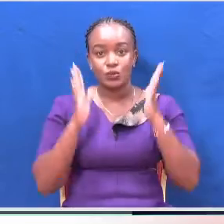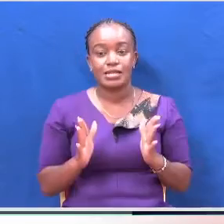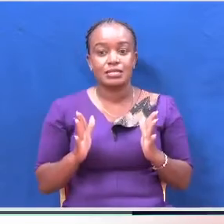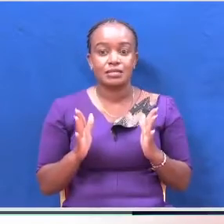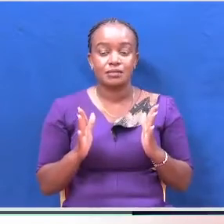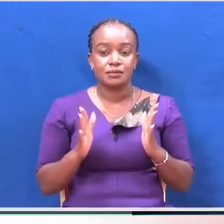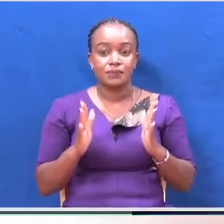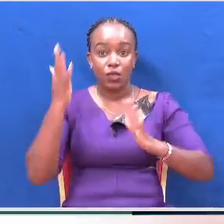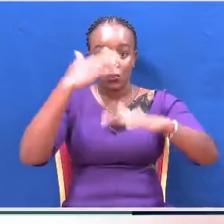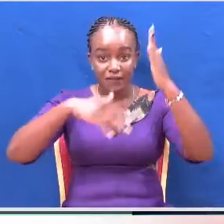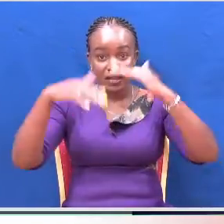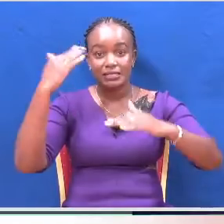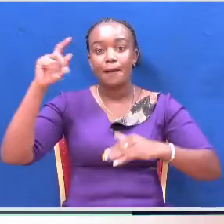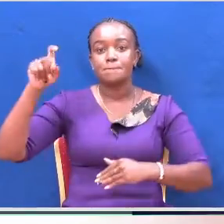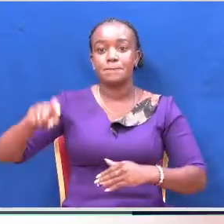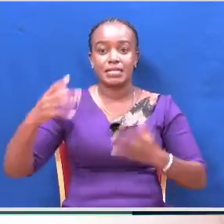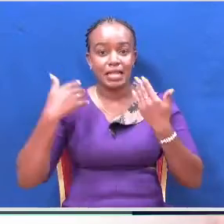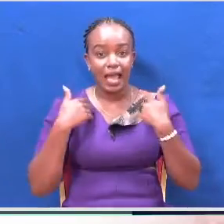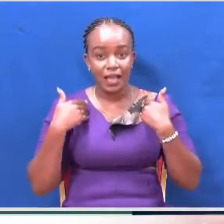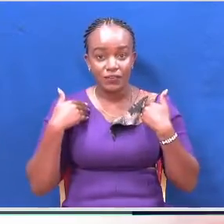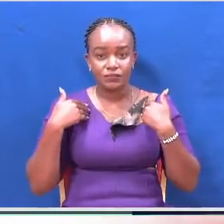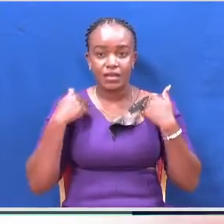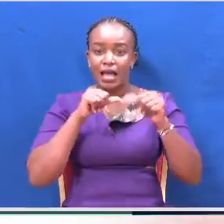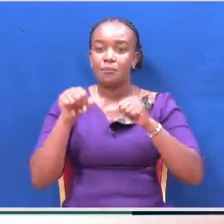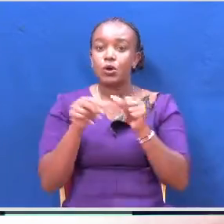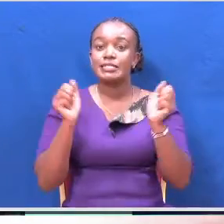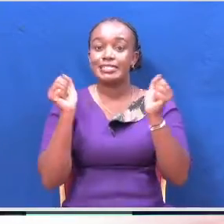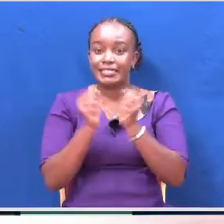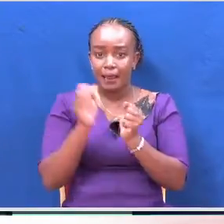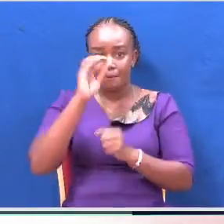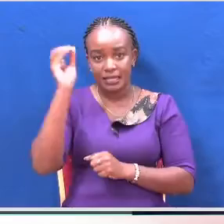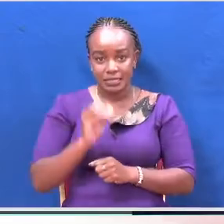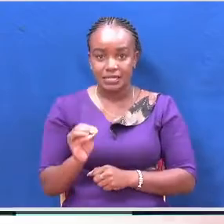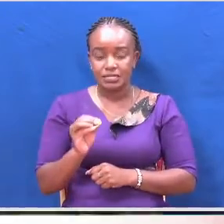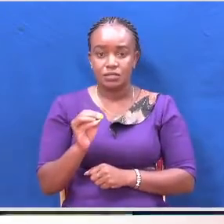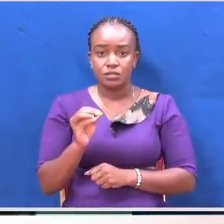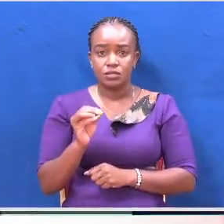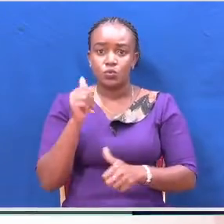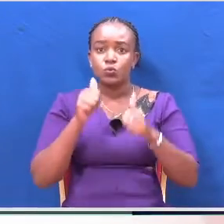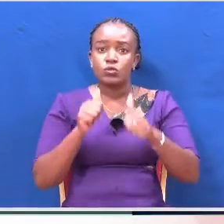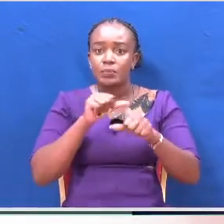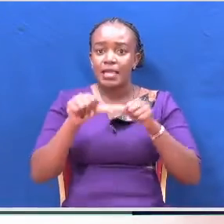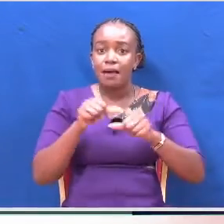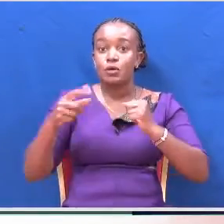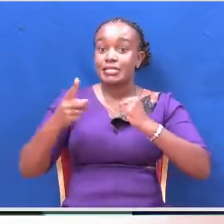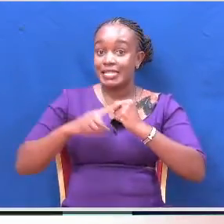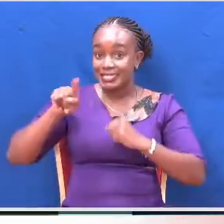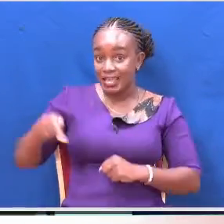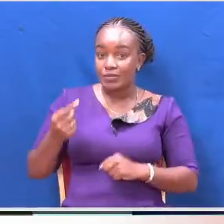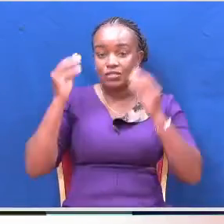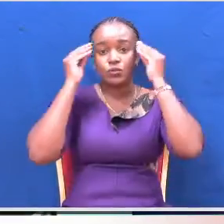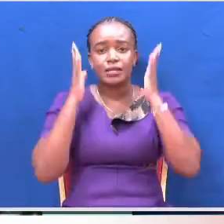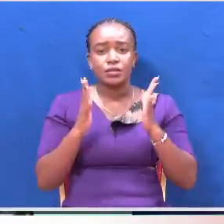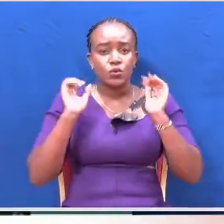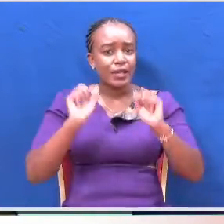the university should have at the very least 10% of that figure. That will give us how many? 6,000 foreign students. You can